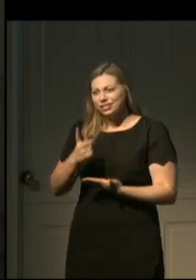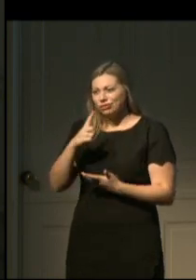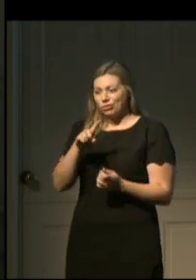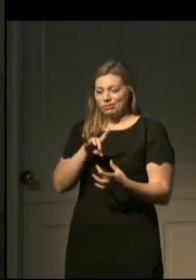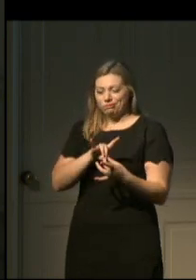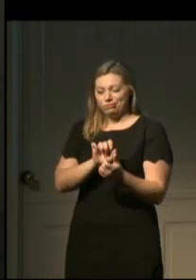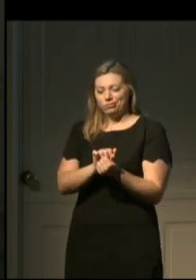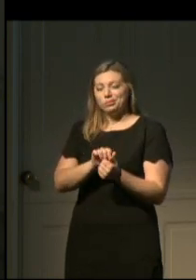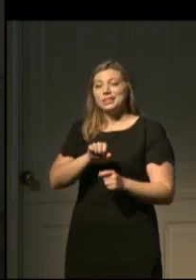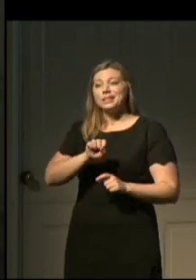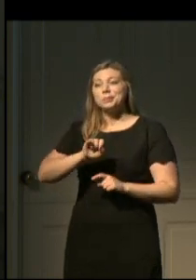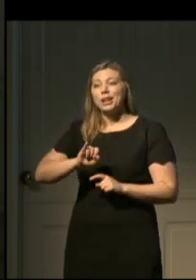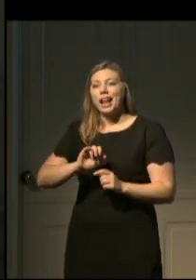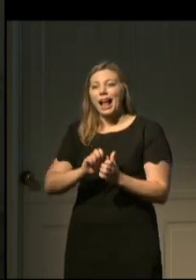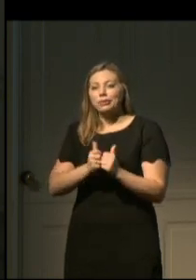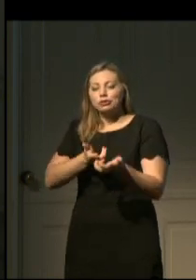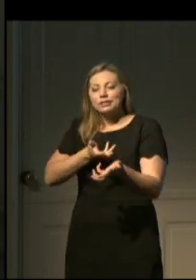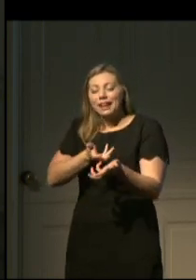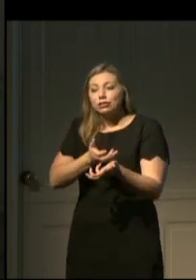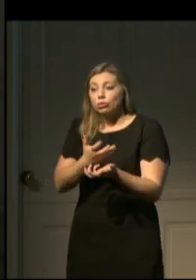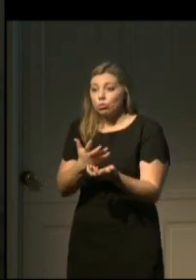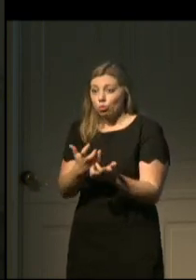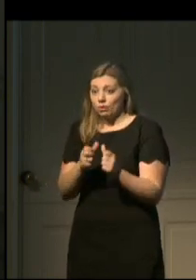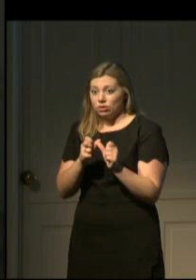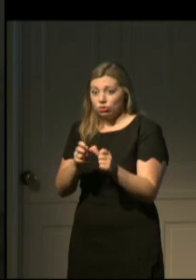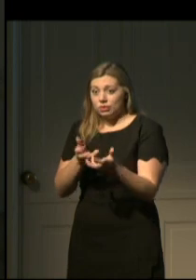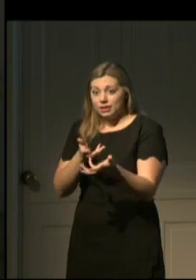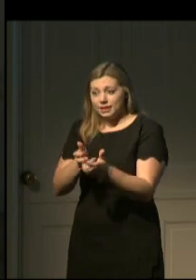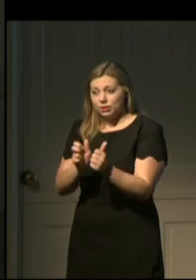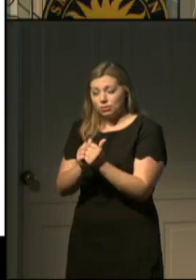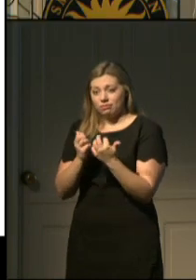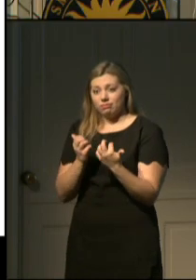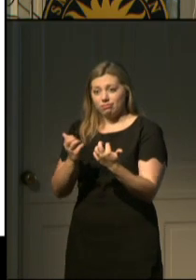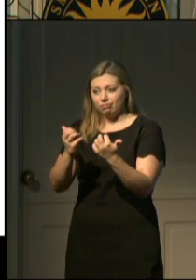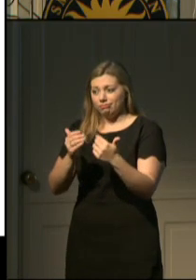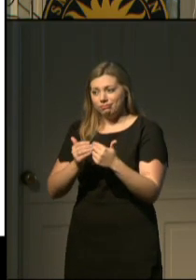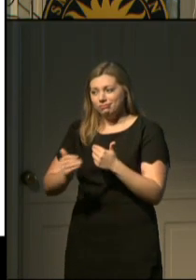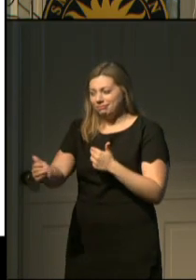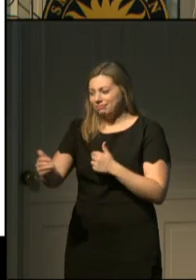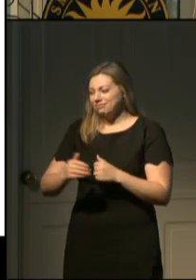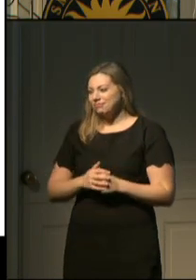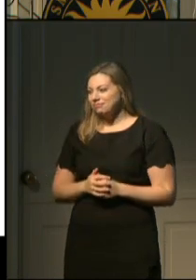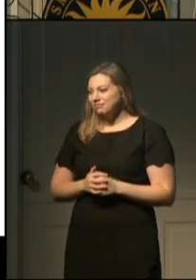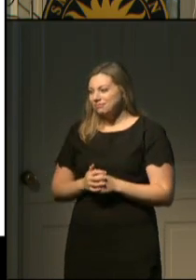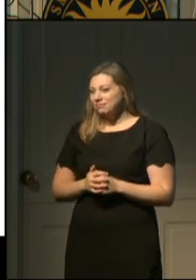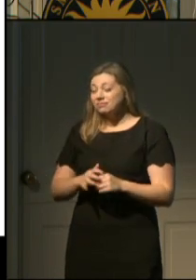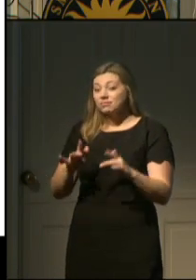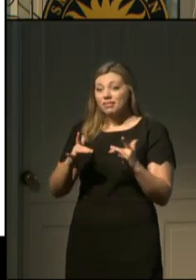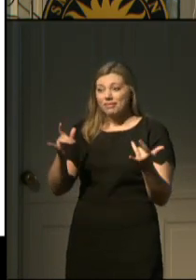Smithsonian is engaging and wants to engage with our audiences going forward. An